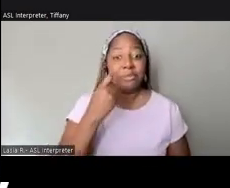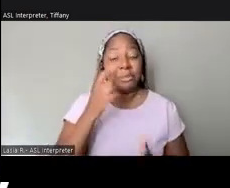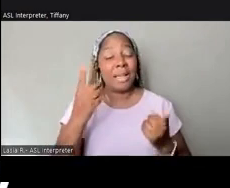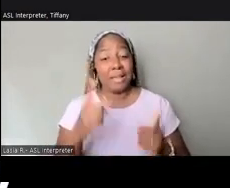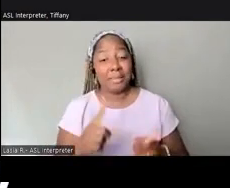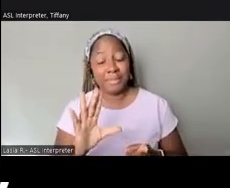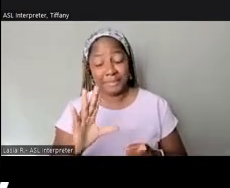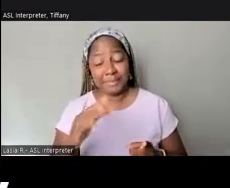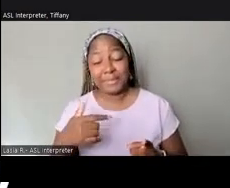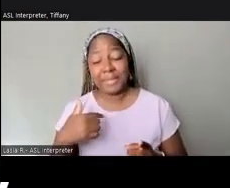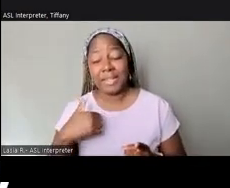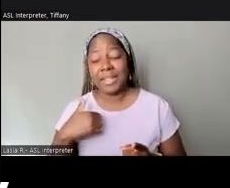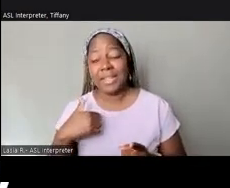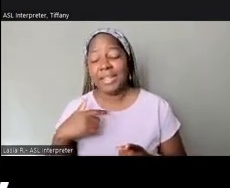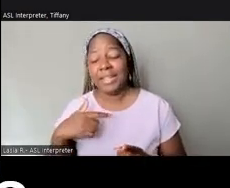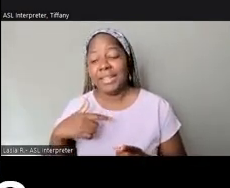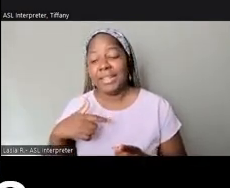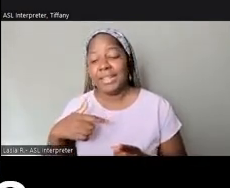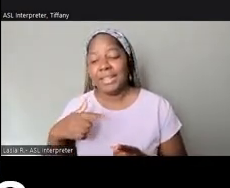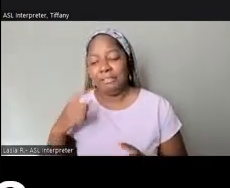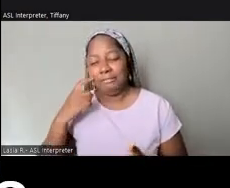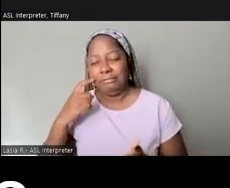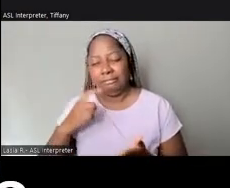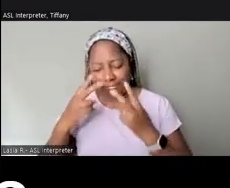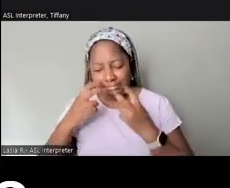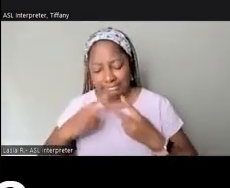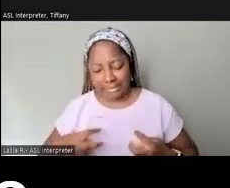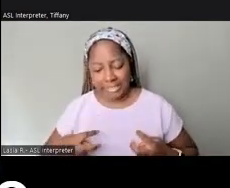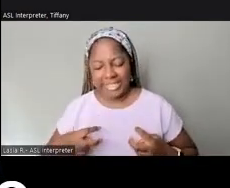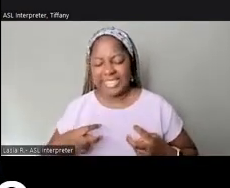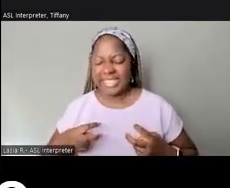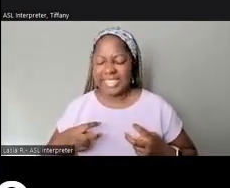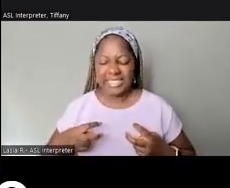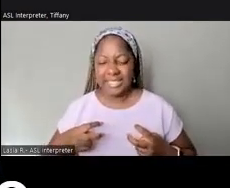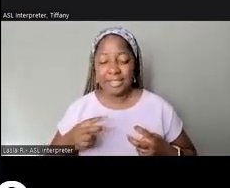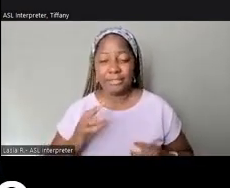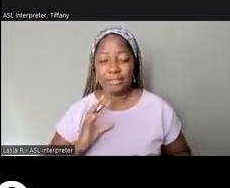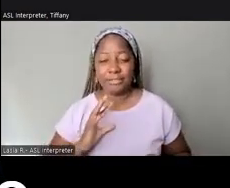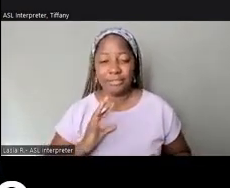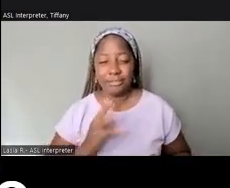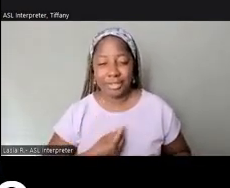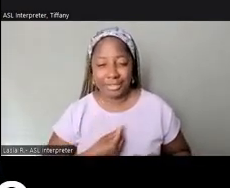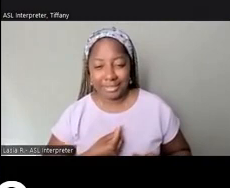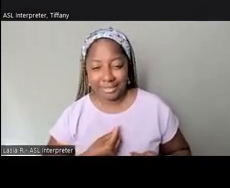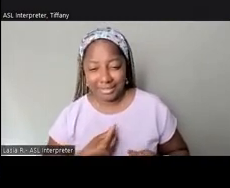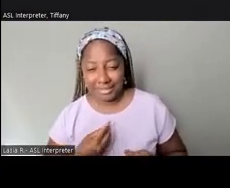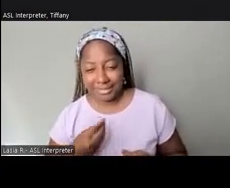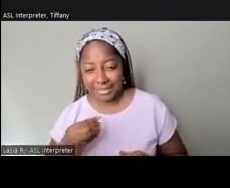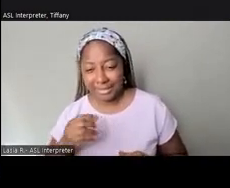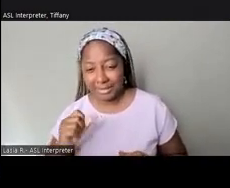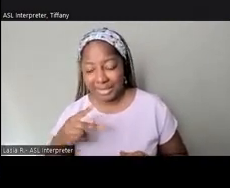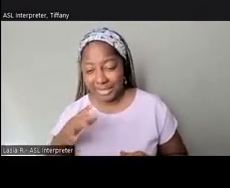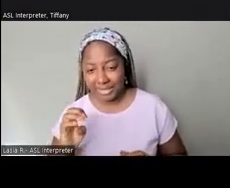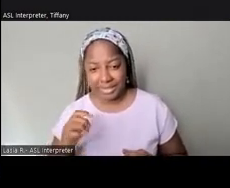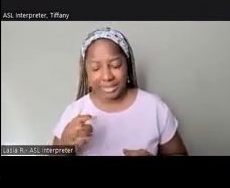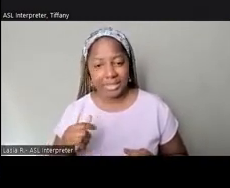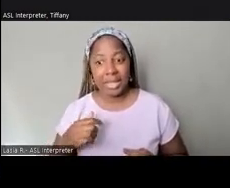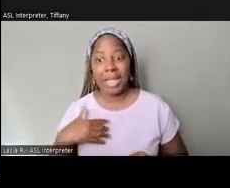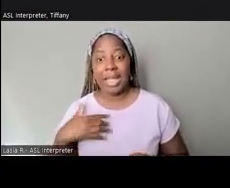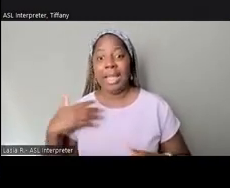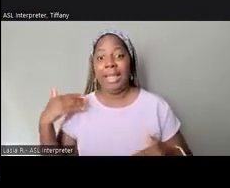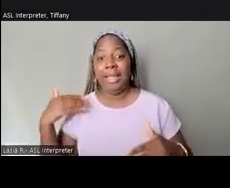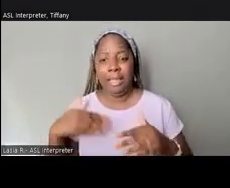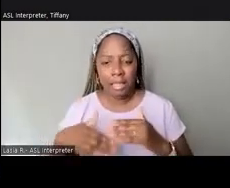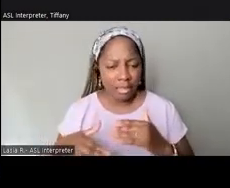I recognize I'm like not fully comfortable in trans spaces. So I started to go to expose myself to